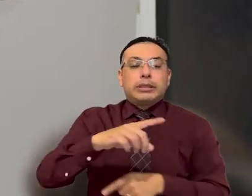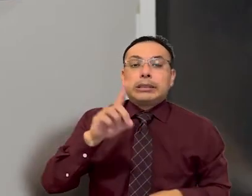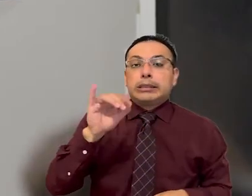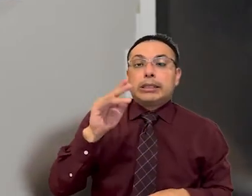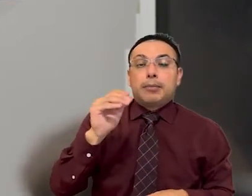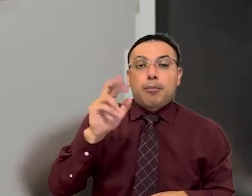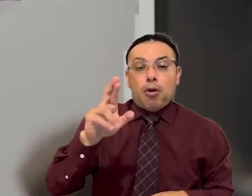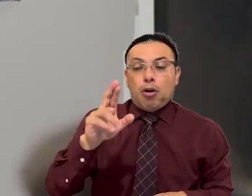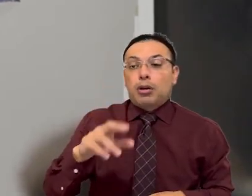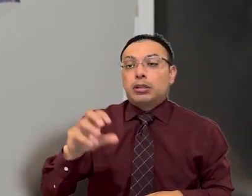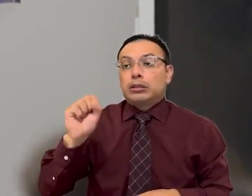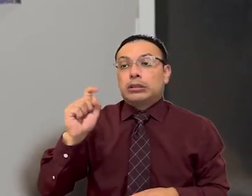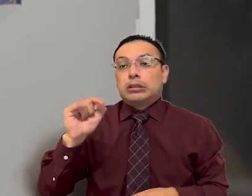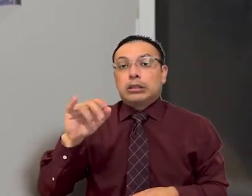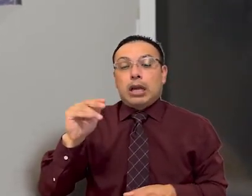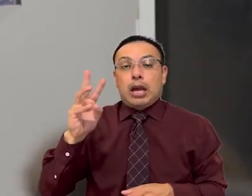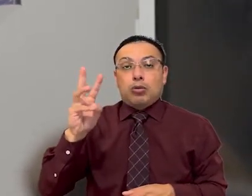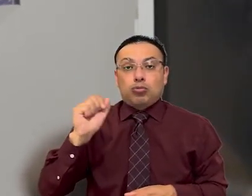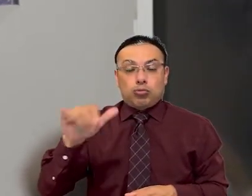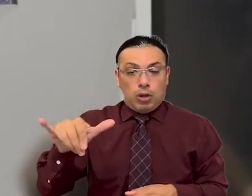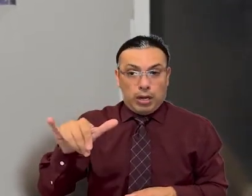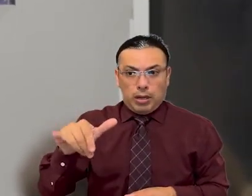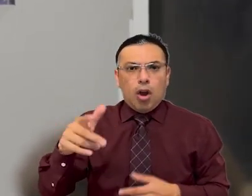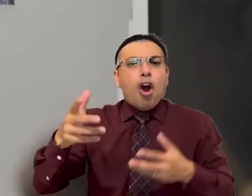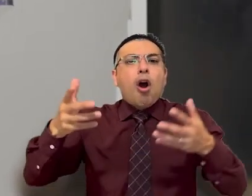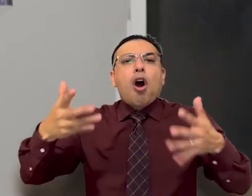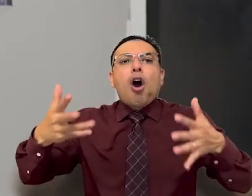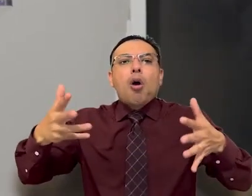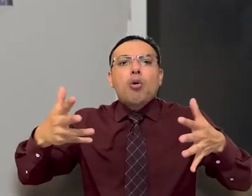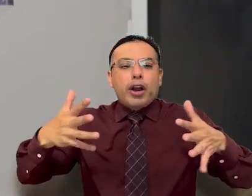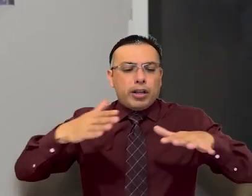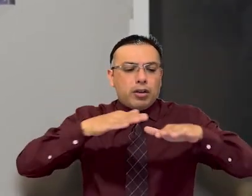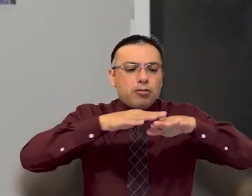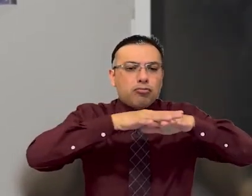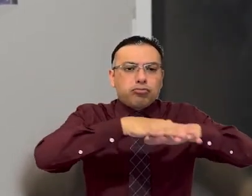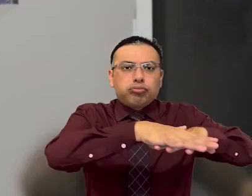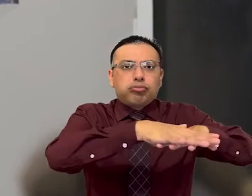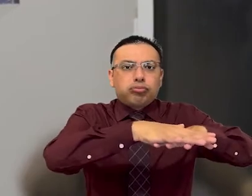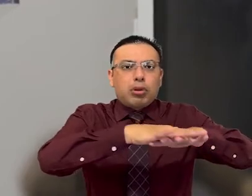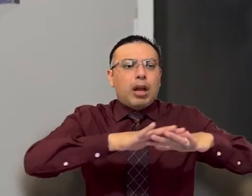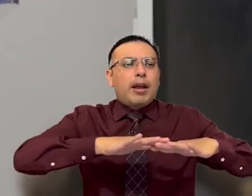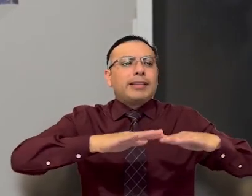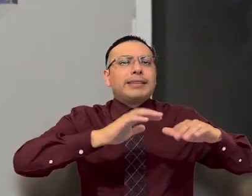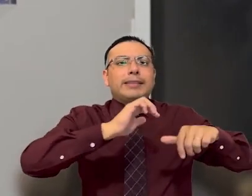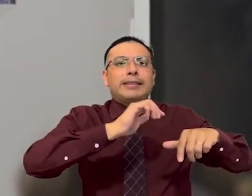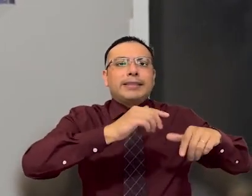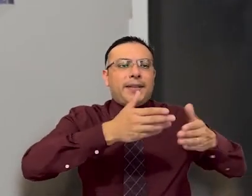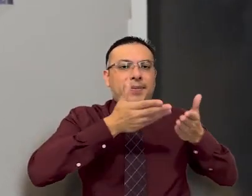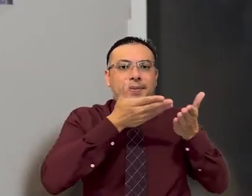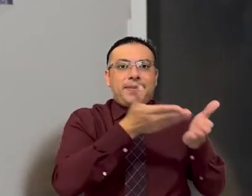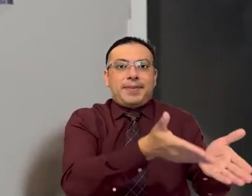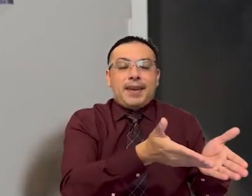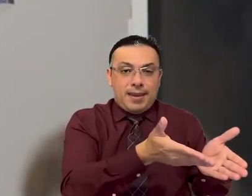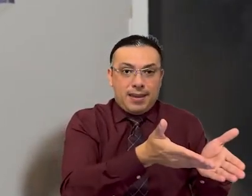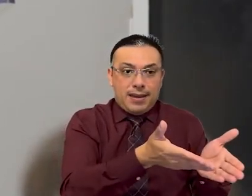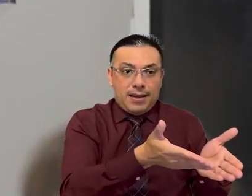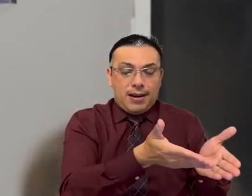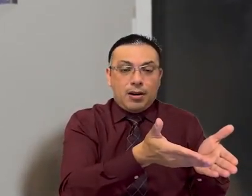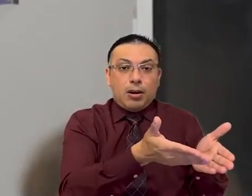interconnection given the existing, not always actively used, fossil fuel generation. So in a